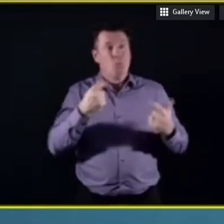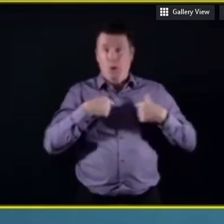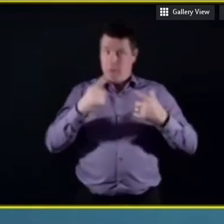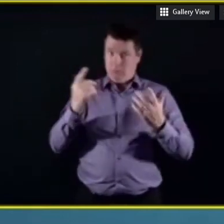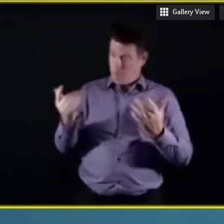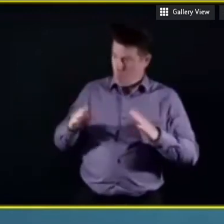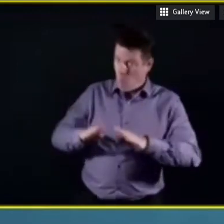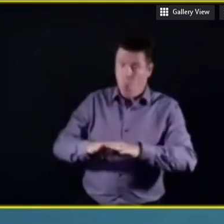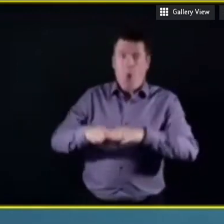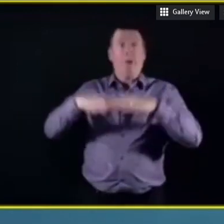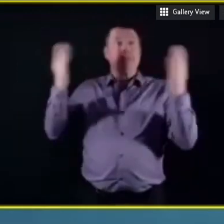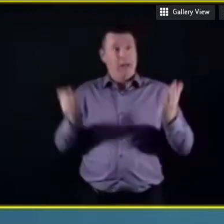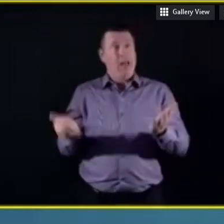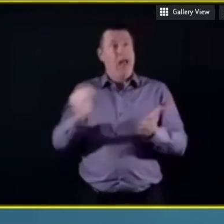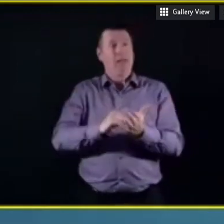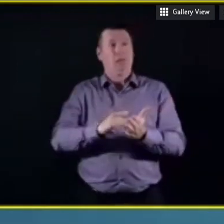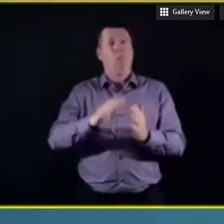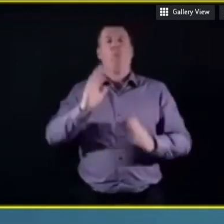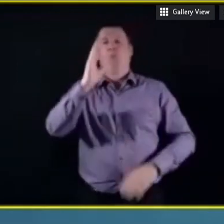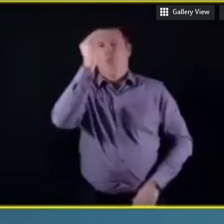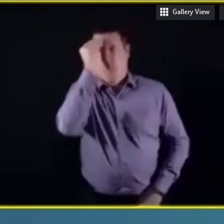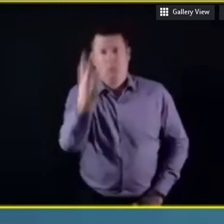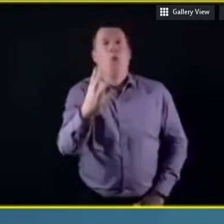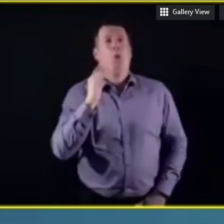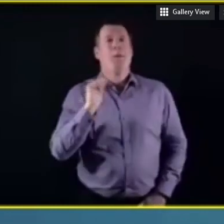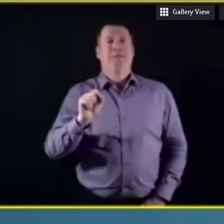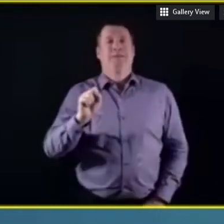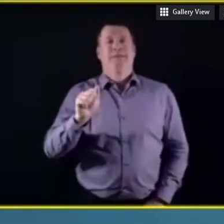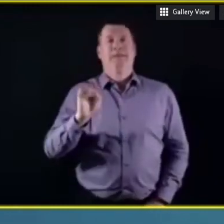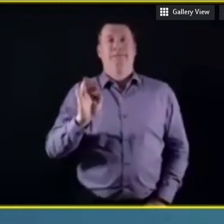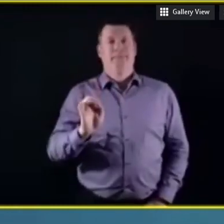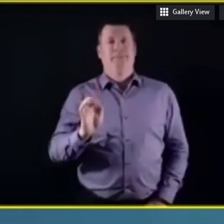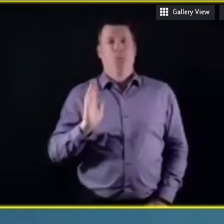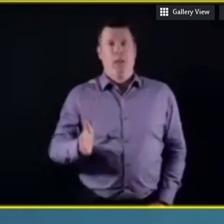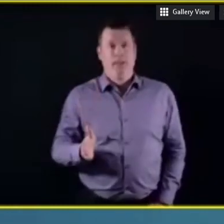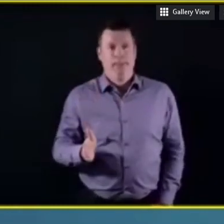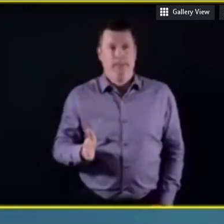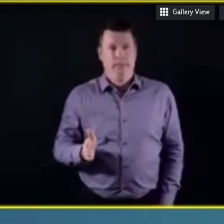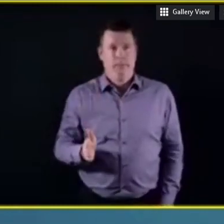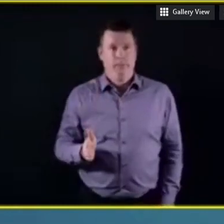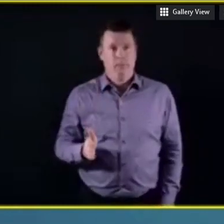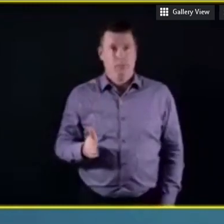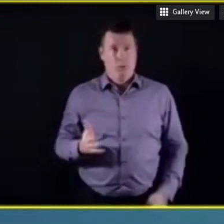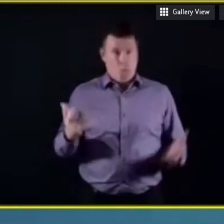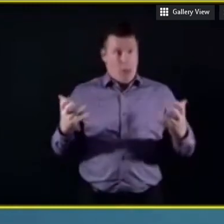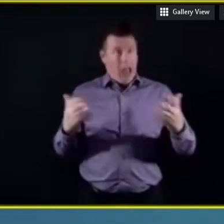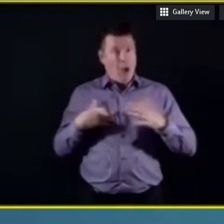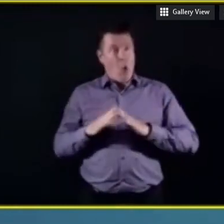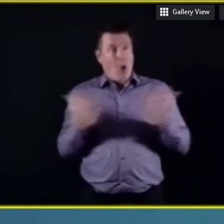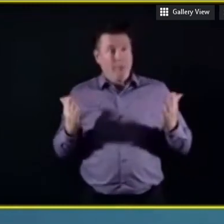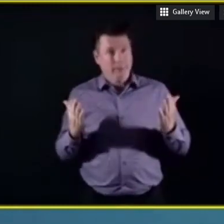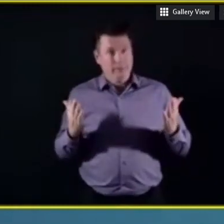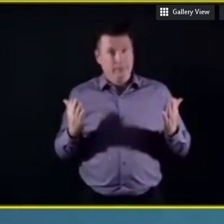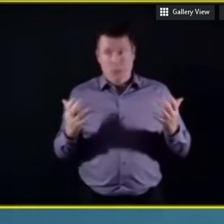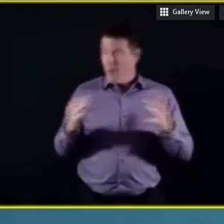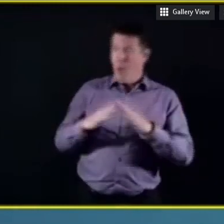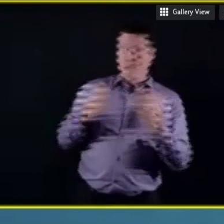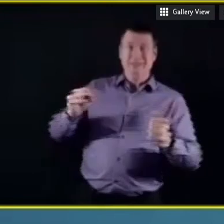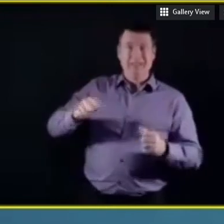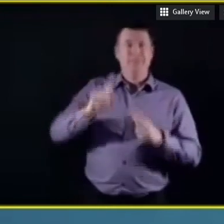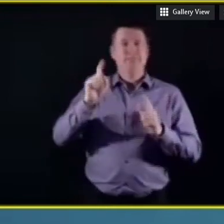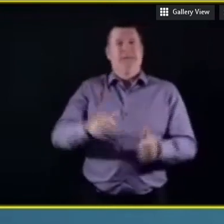for prevention. Please follow the guidelines and stay home when we're told to. But also in the